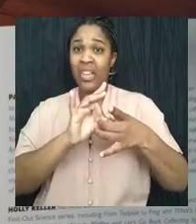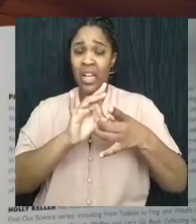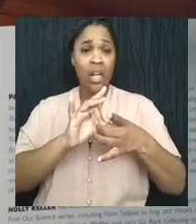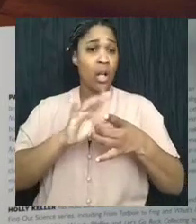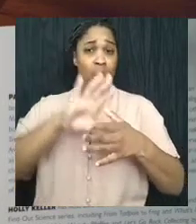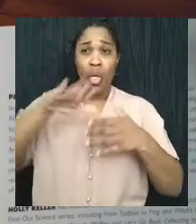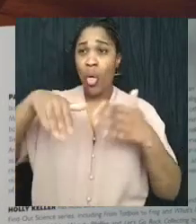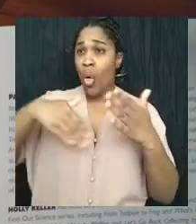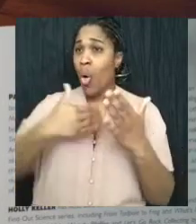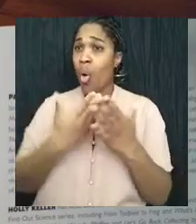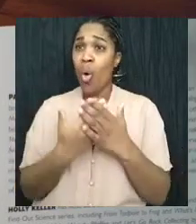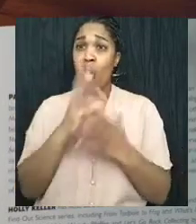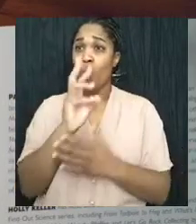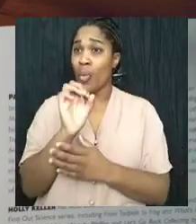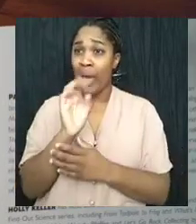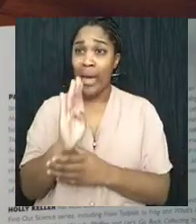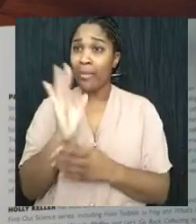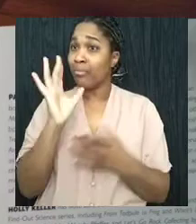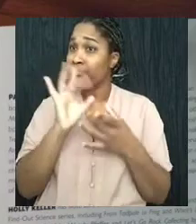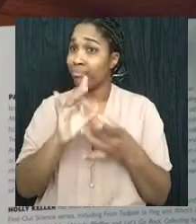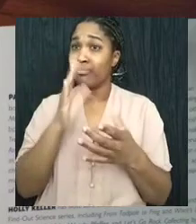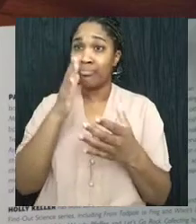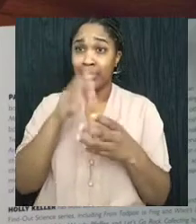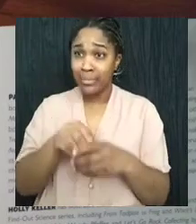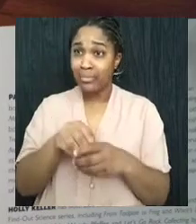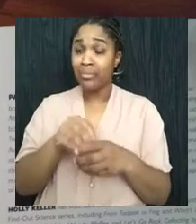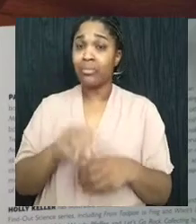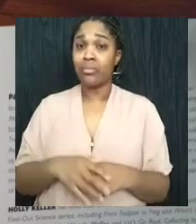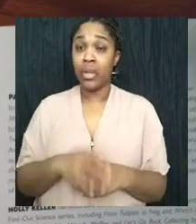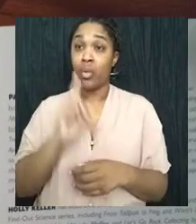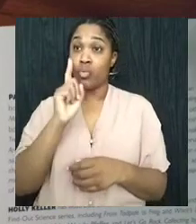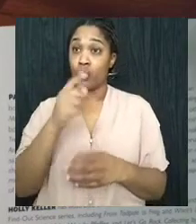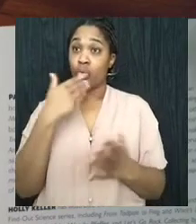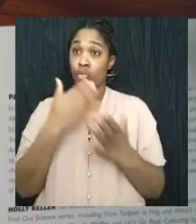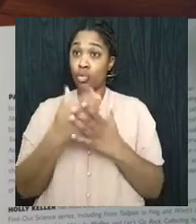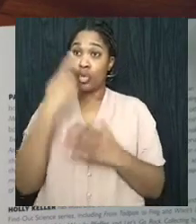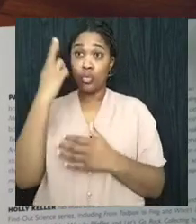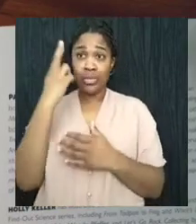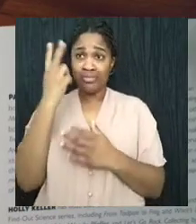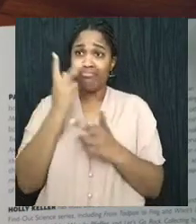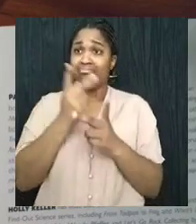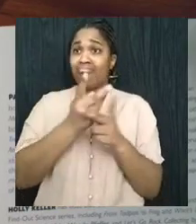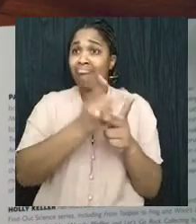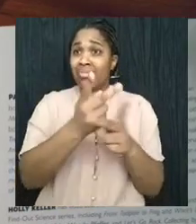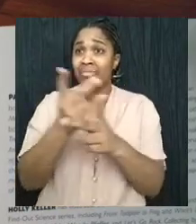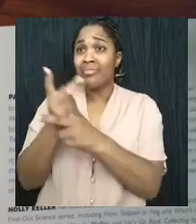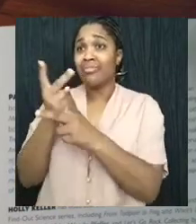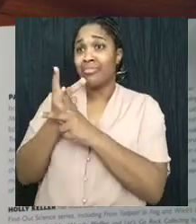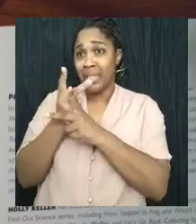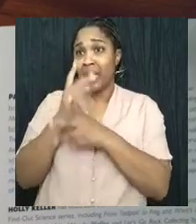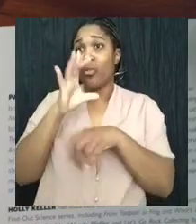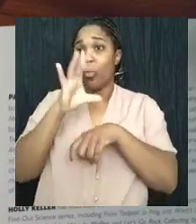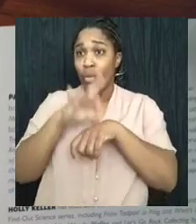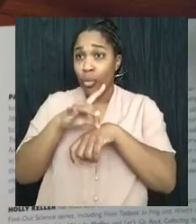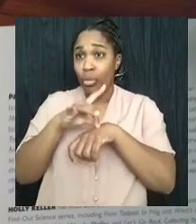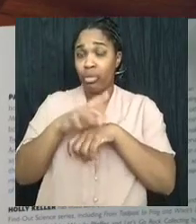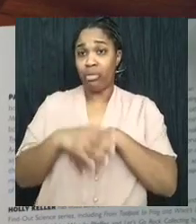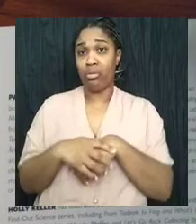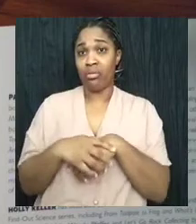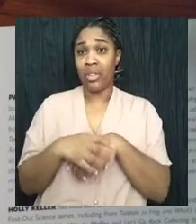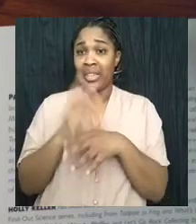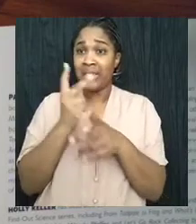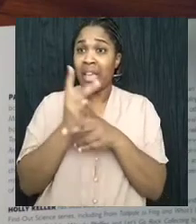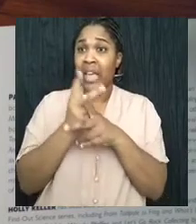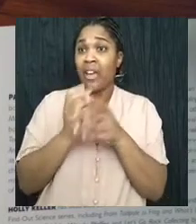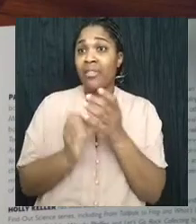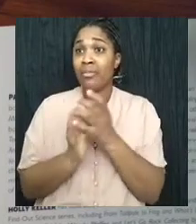the whole web. And that's one good reason to take care of the earth, to take care of its